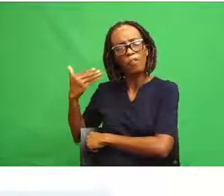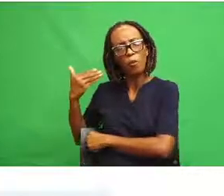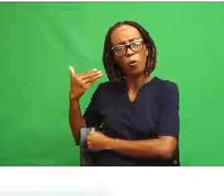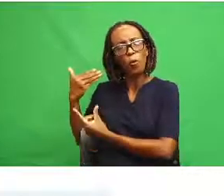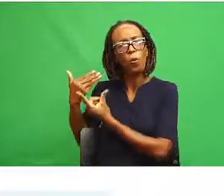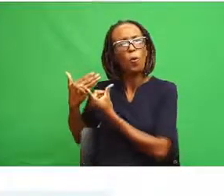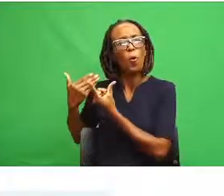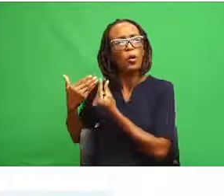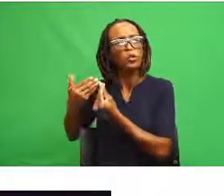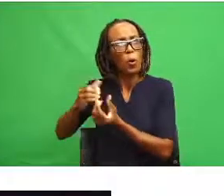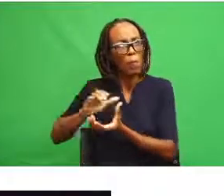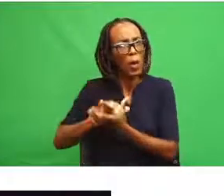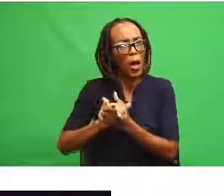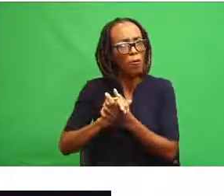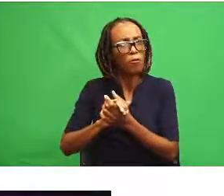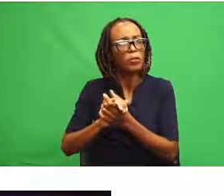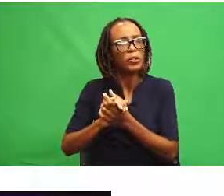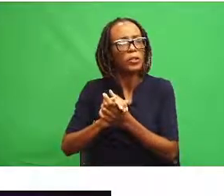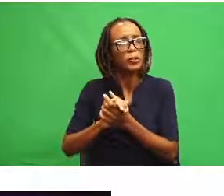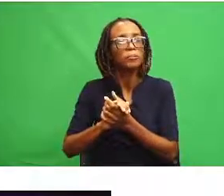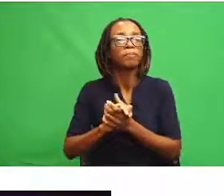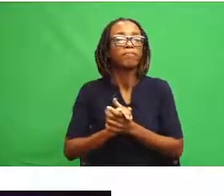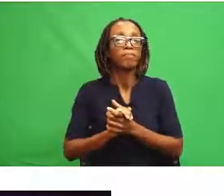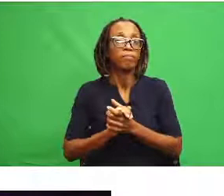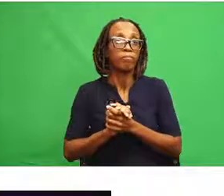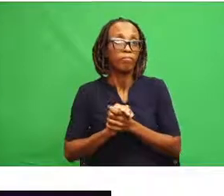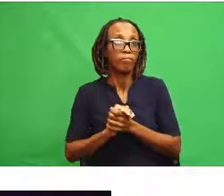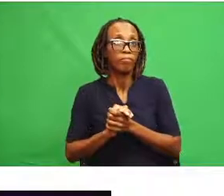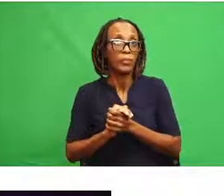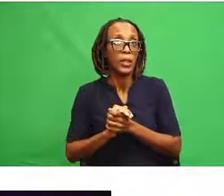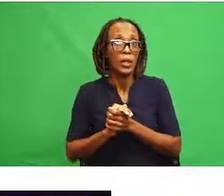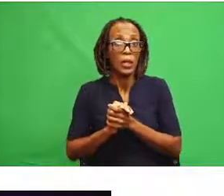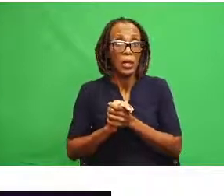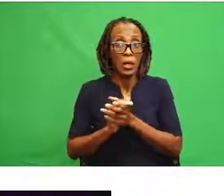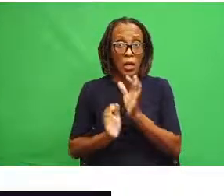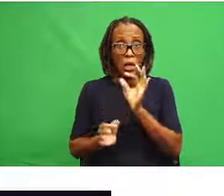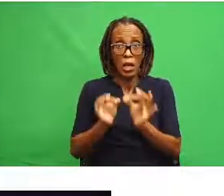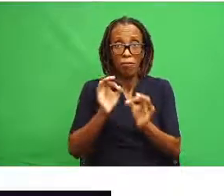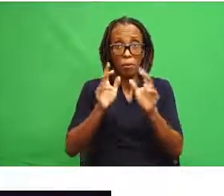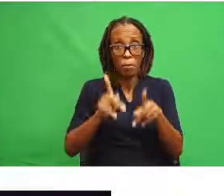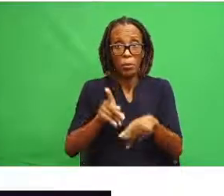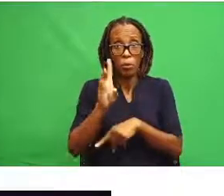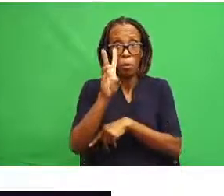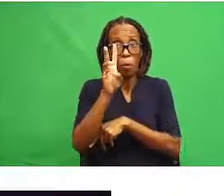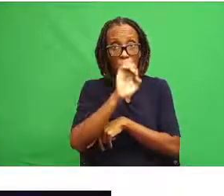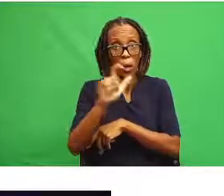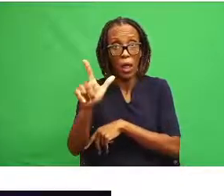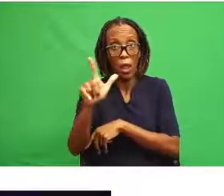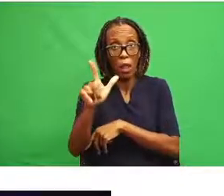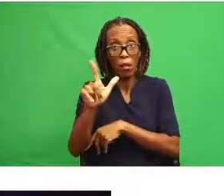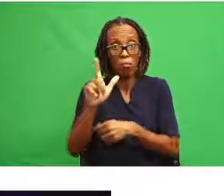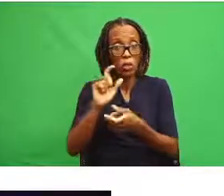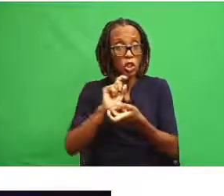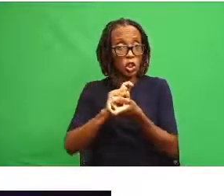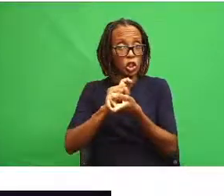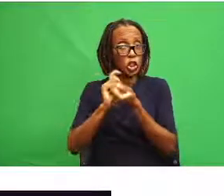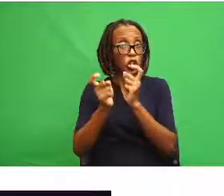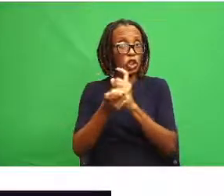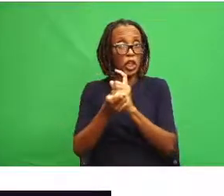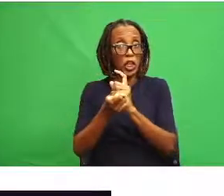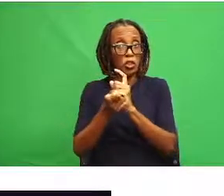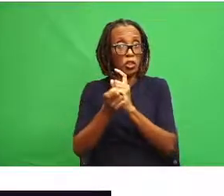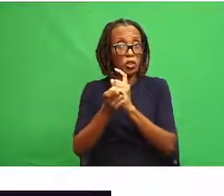stand? Yeah, unless the person who has made the will changes it, it will still